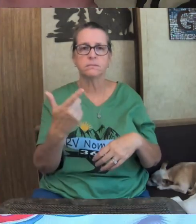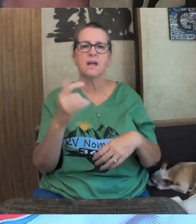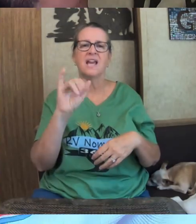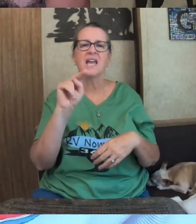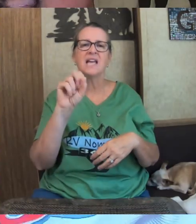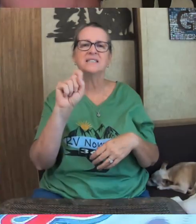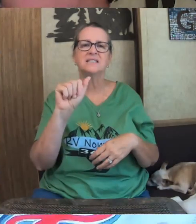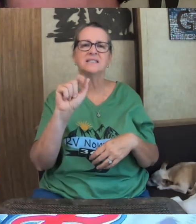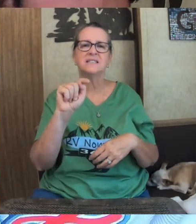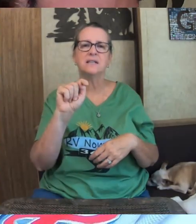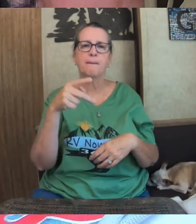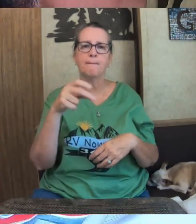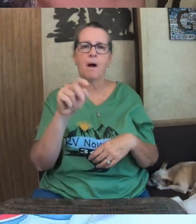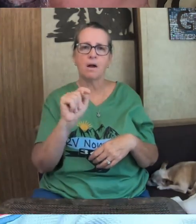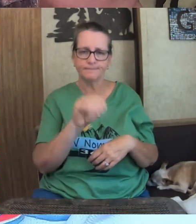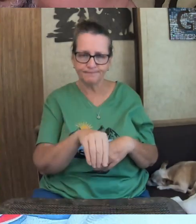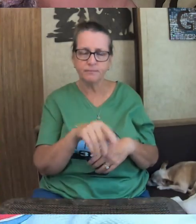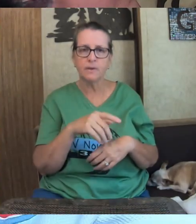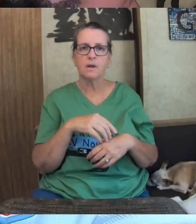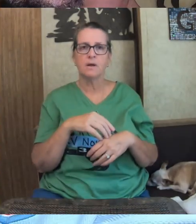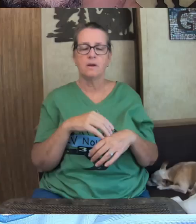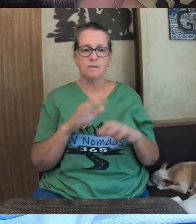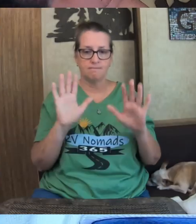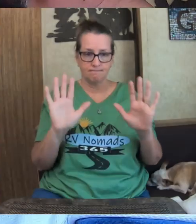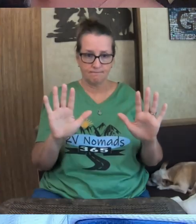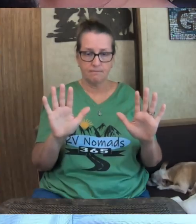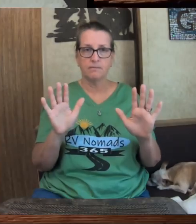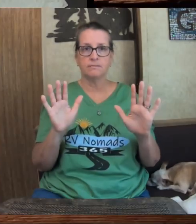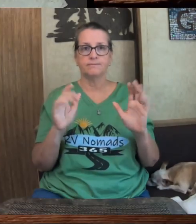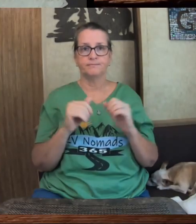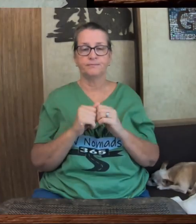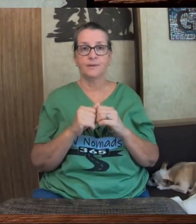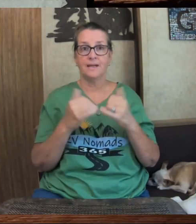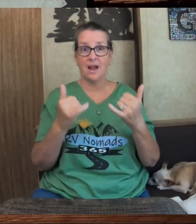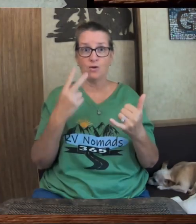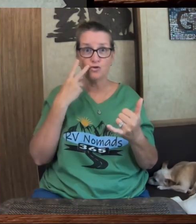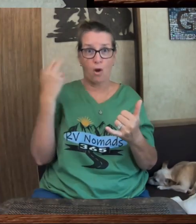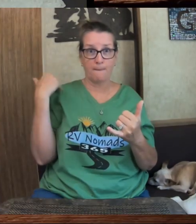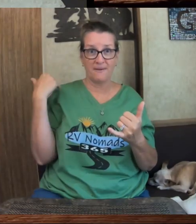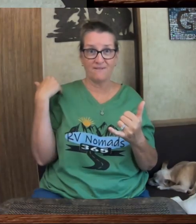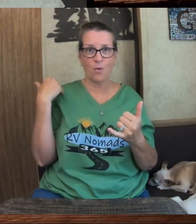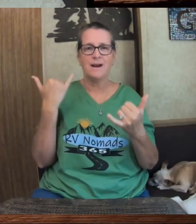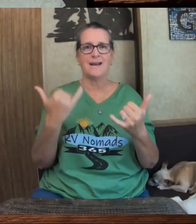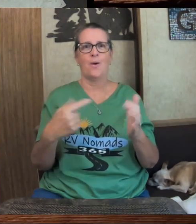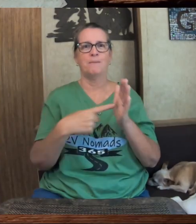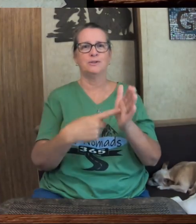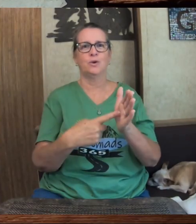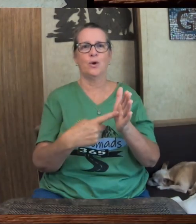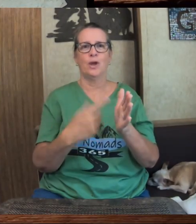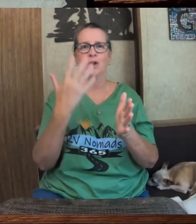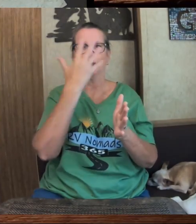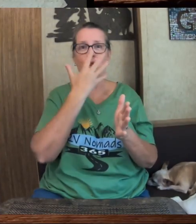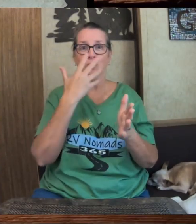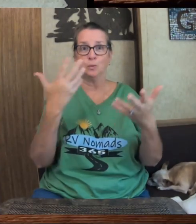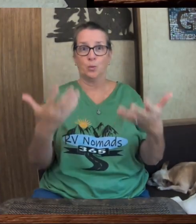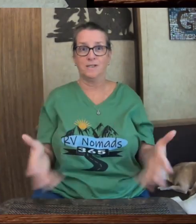And what we'll do is when it's all put back together and organized. You've seen how it looked before. Now I'm going to show you how it looks